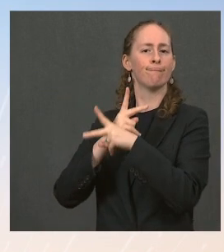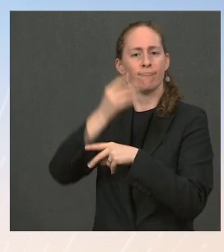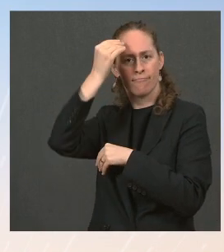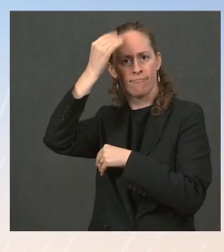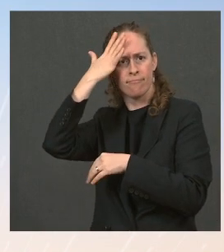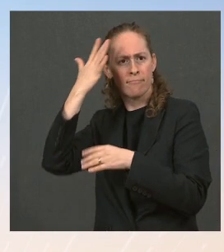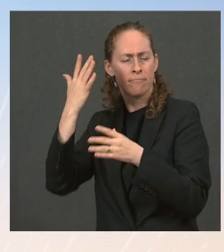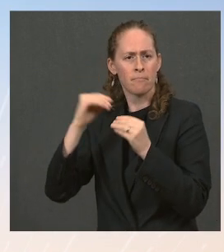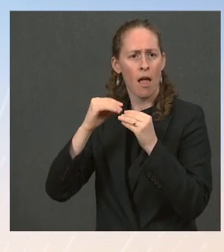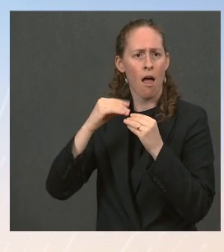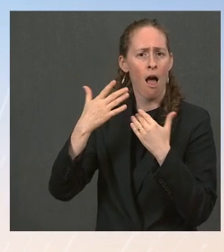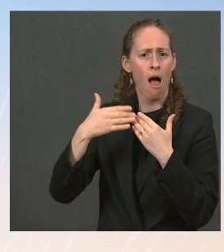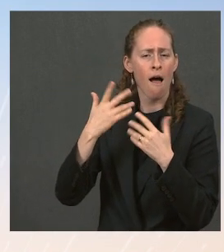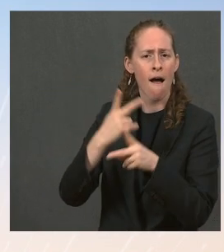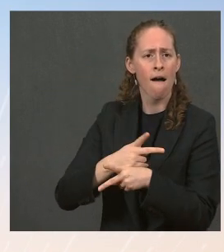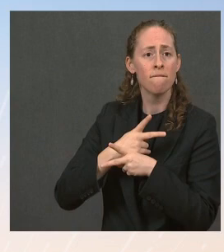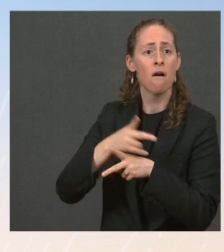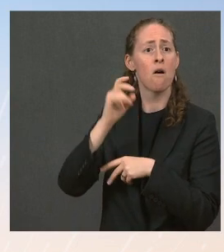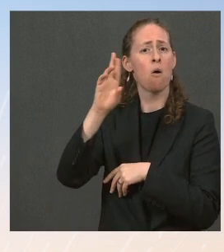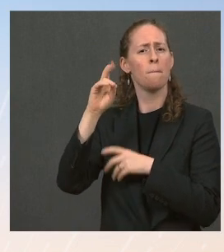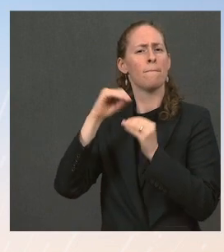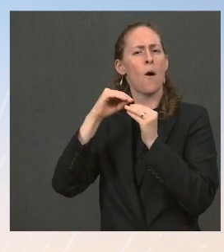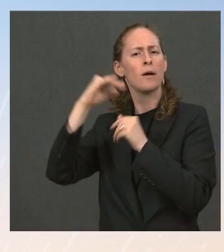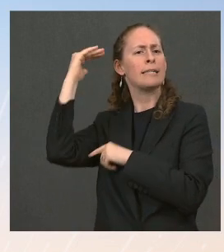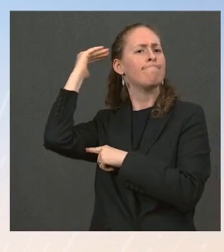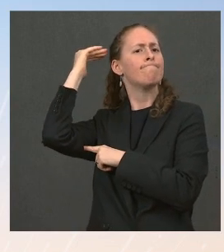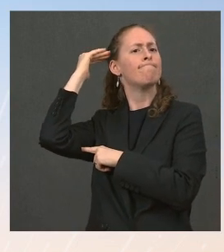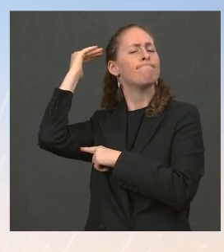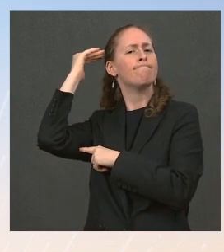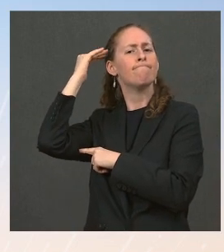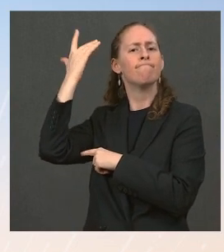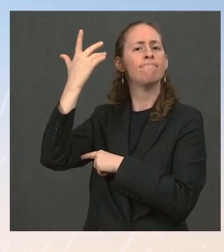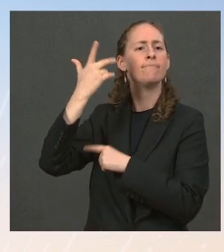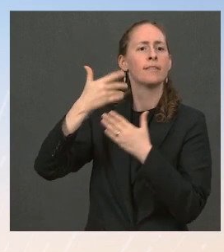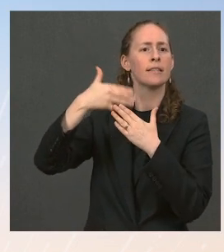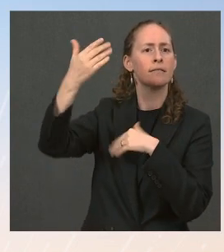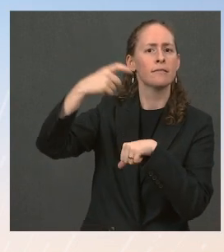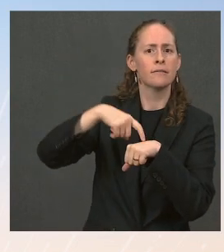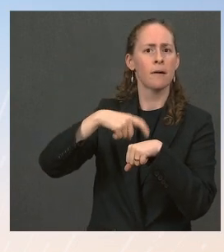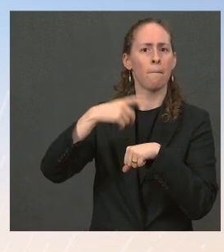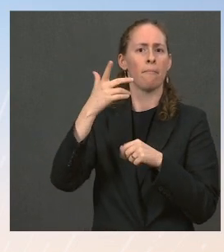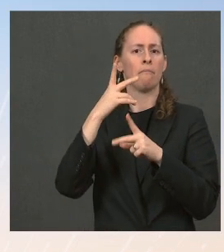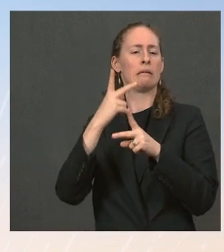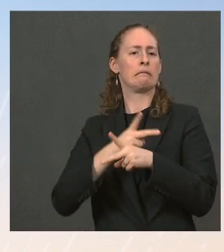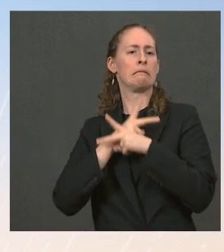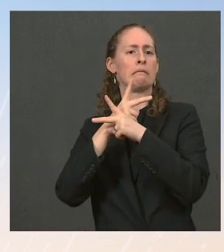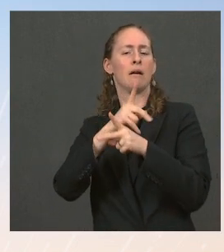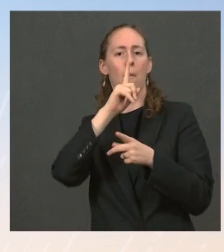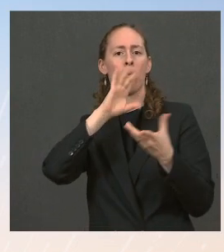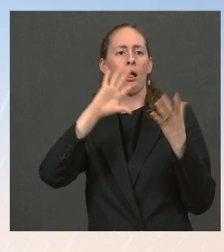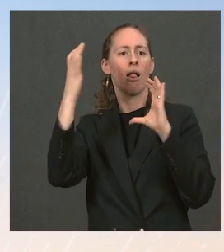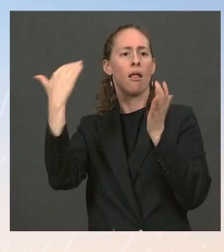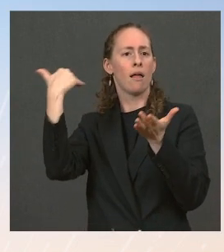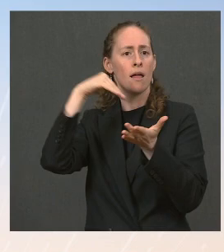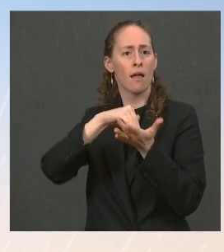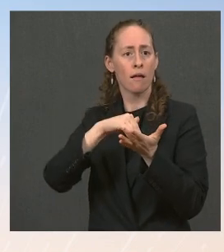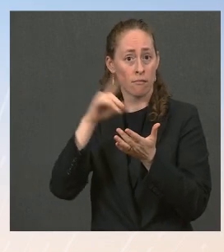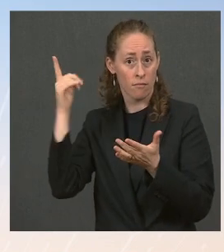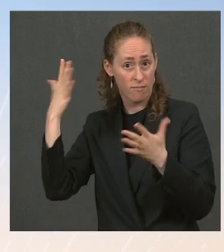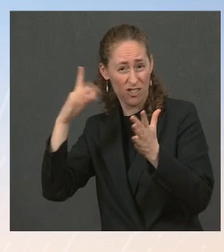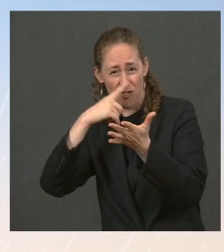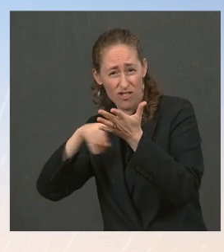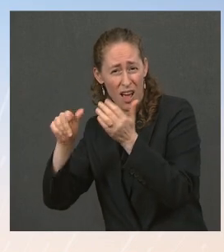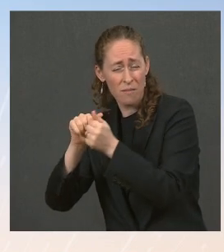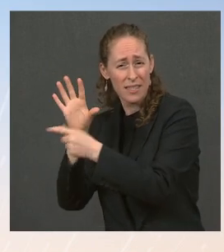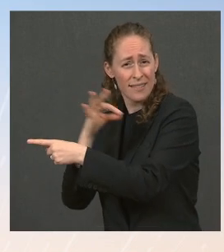been more aware of the potential fallout from this? Has he had conversations with any staff members like the Secretary of State or the National Security